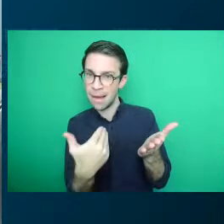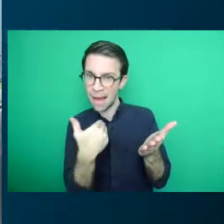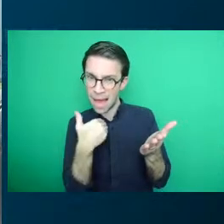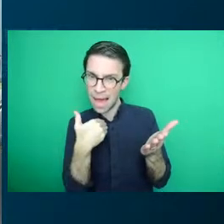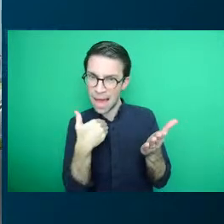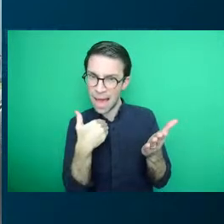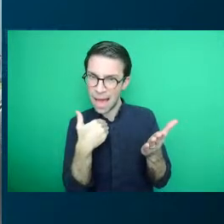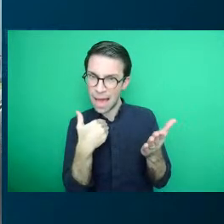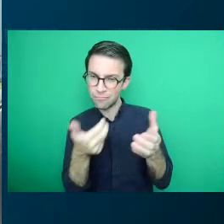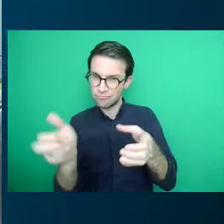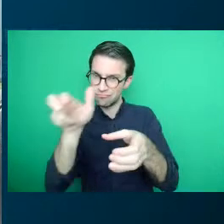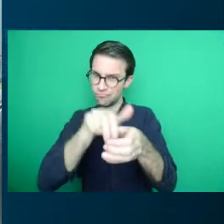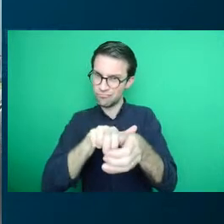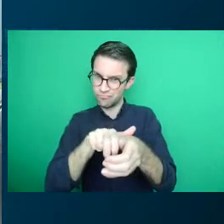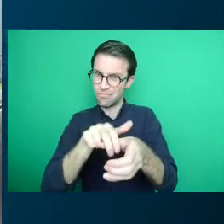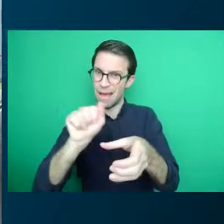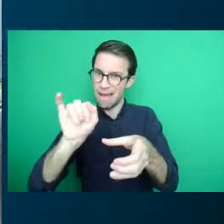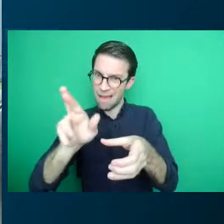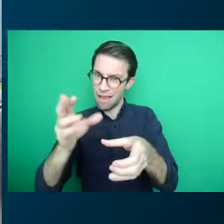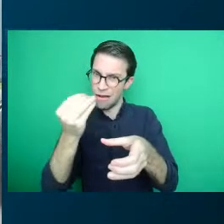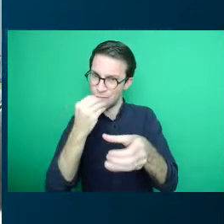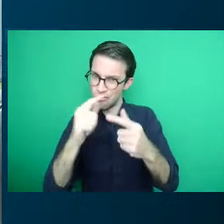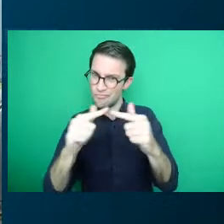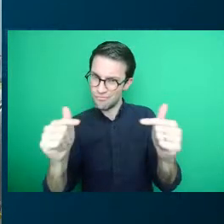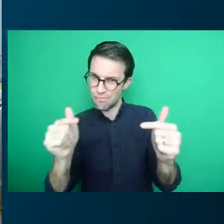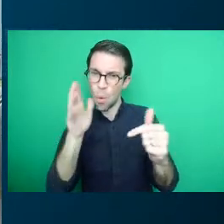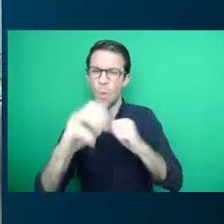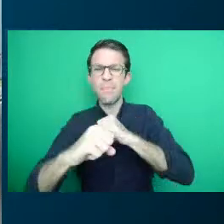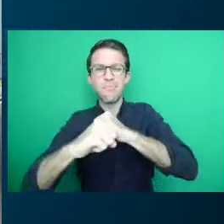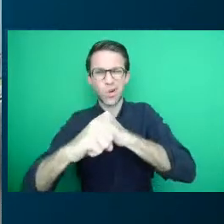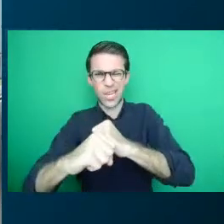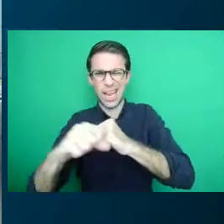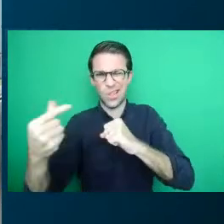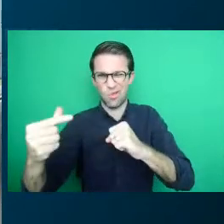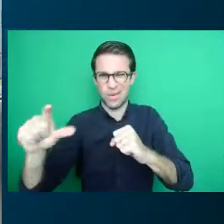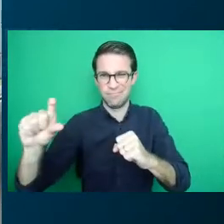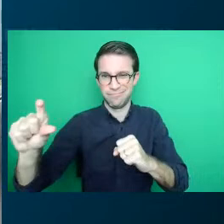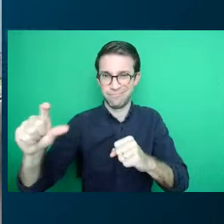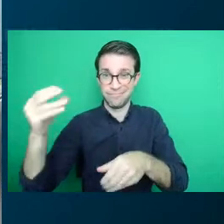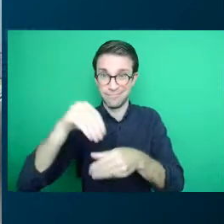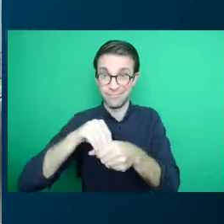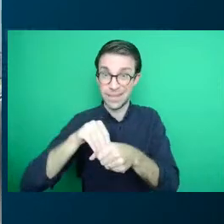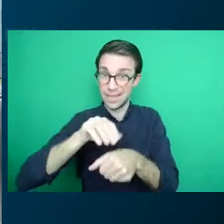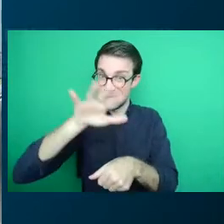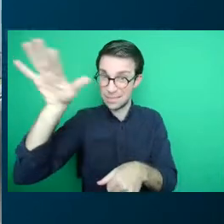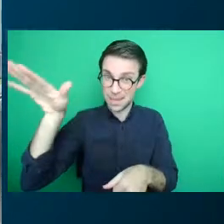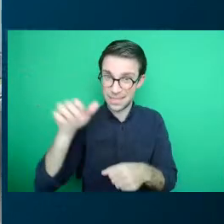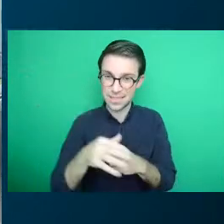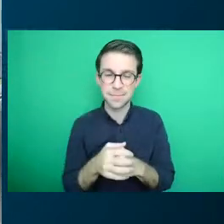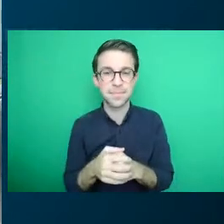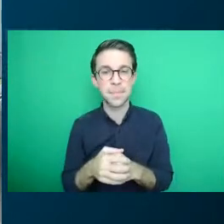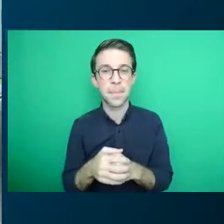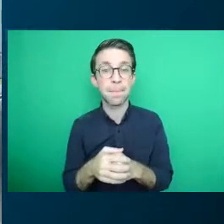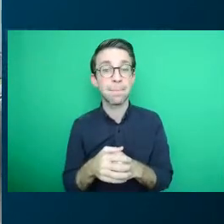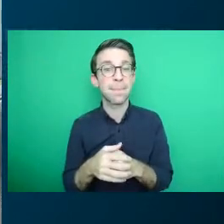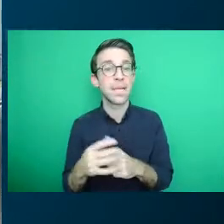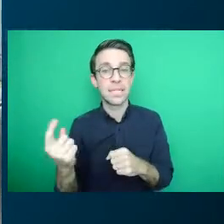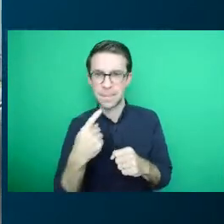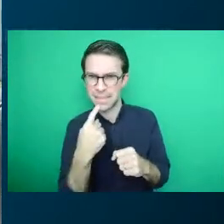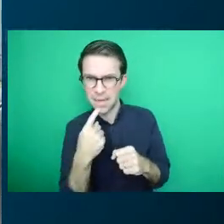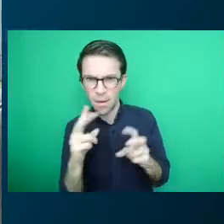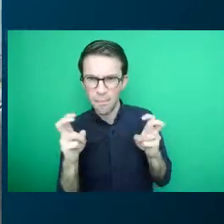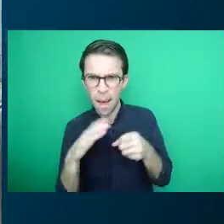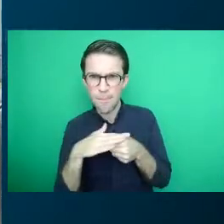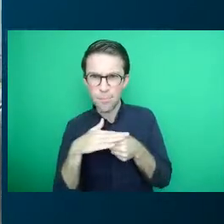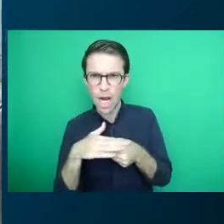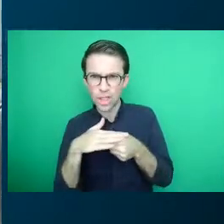our Kerbals on the way to space. So some other ideas that we got from chat over here. Pressurized areas. That's actually,